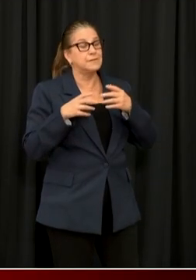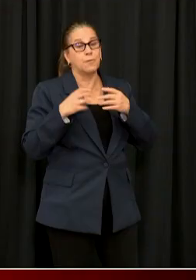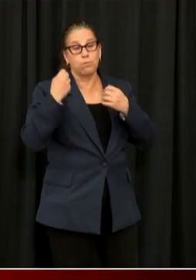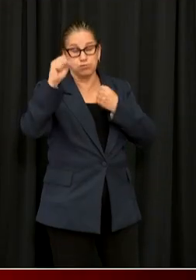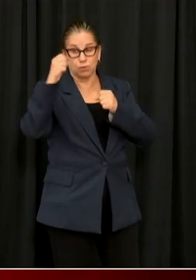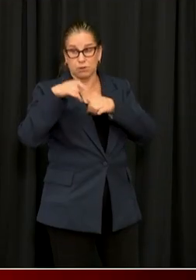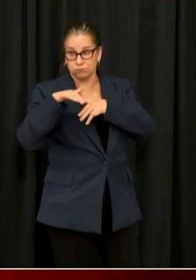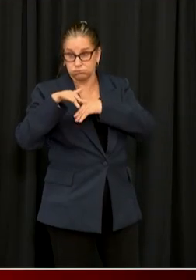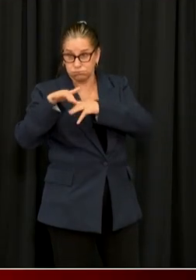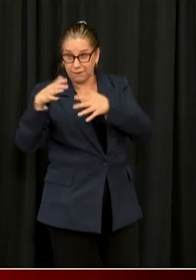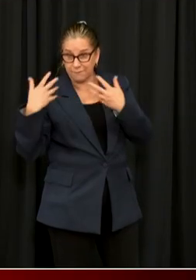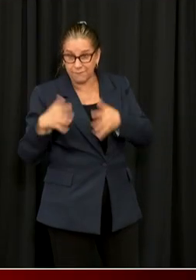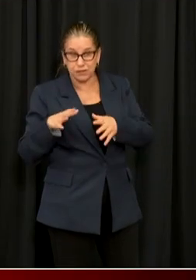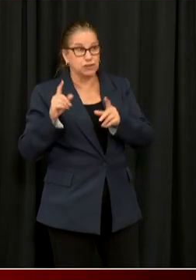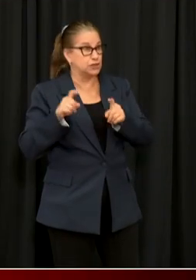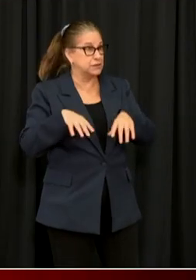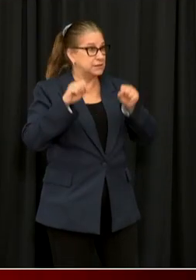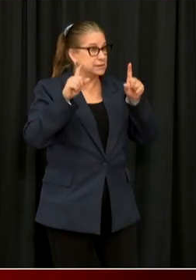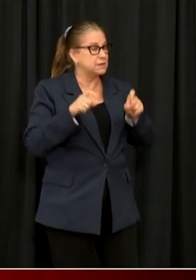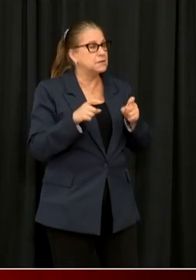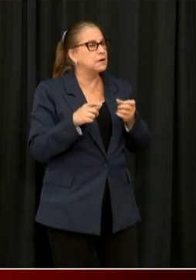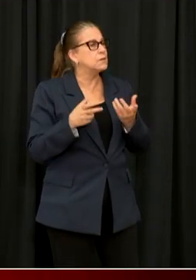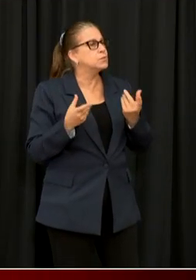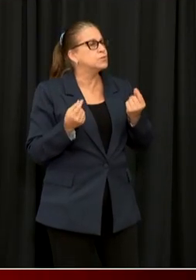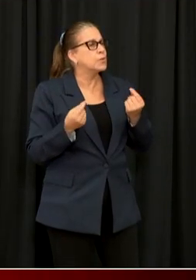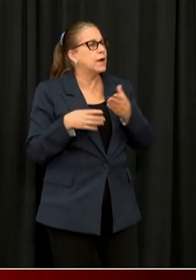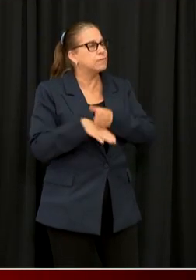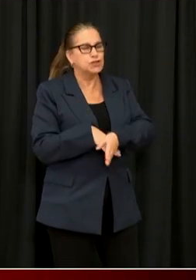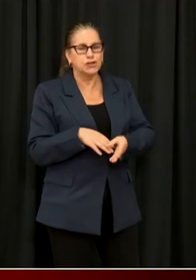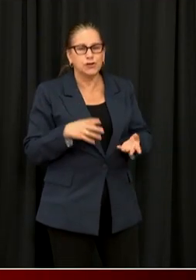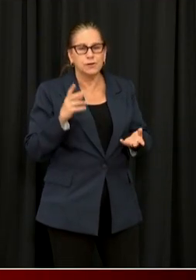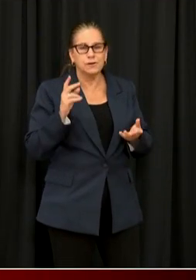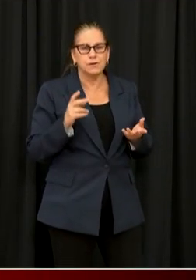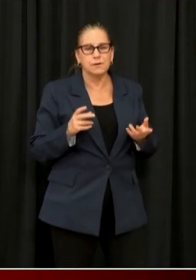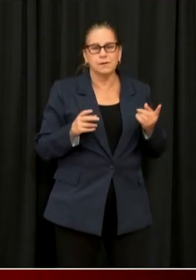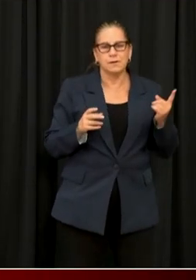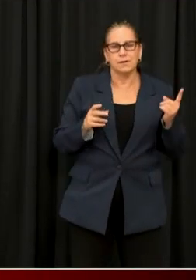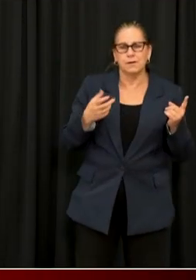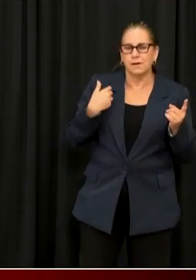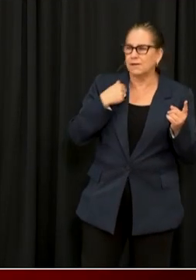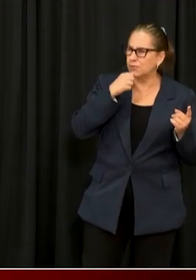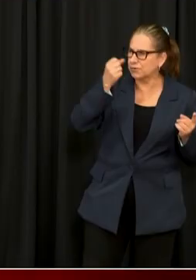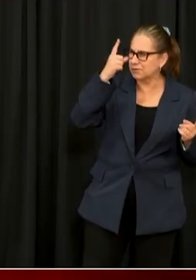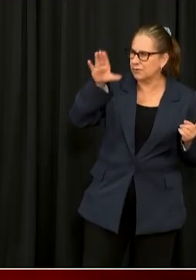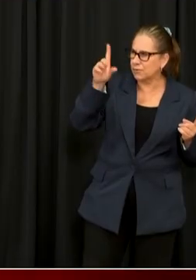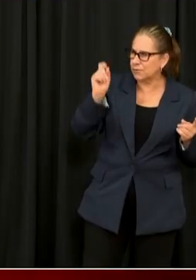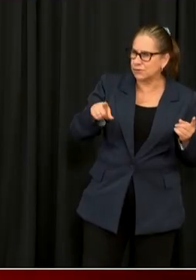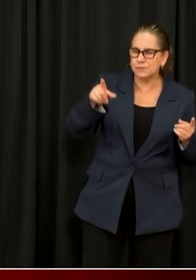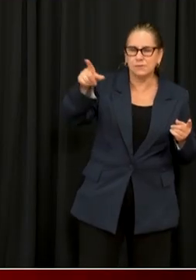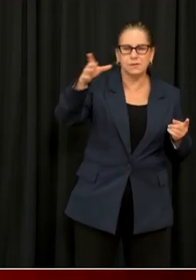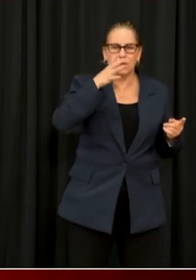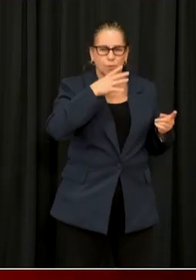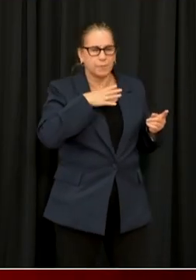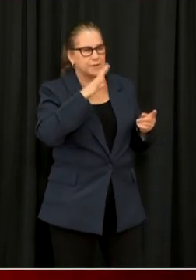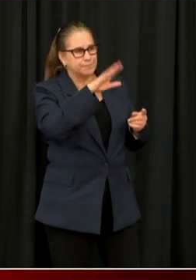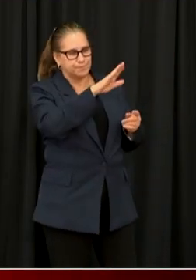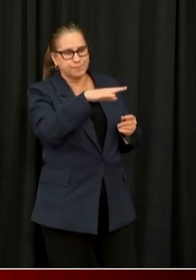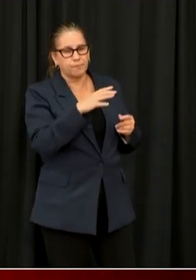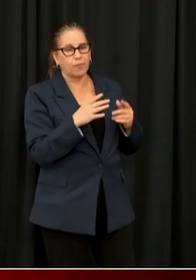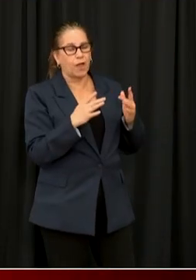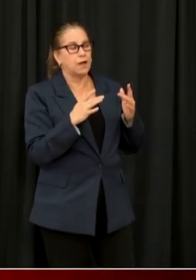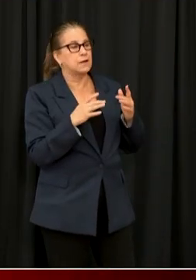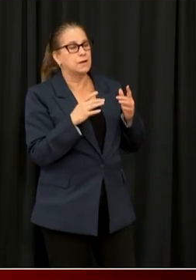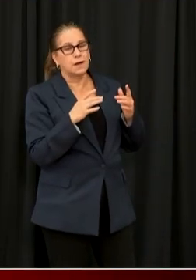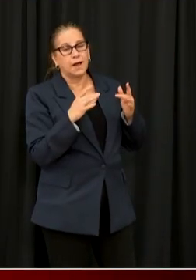I'm not sure I follow what you mean. Your contact tracers find out that somebody tested positive for the